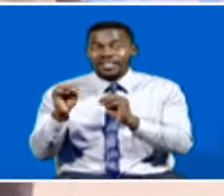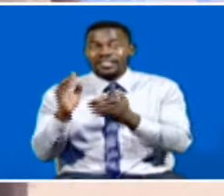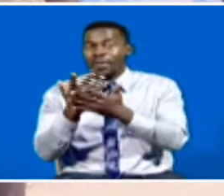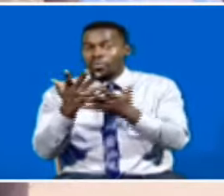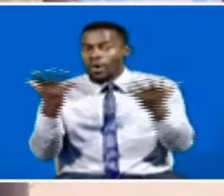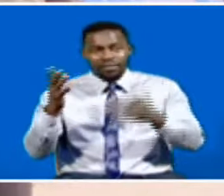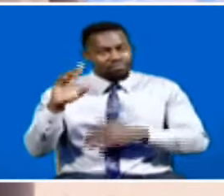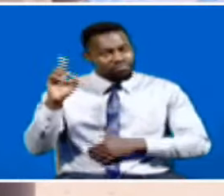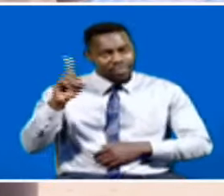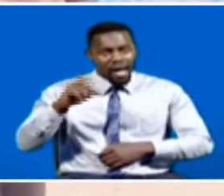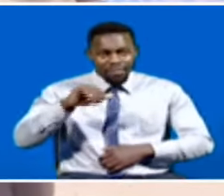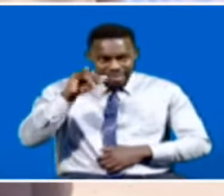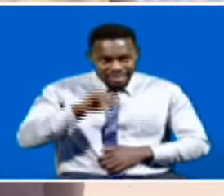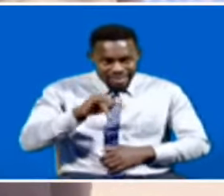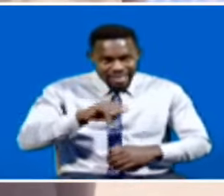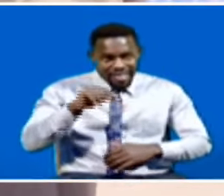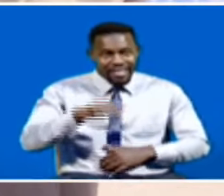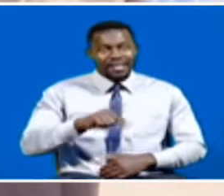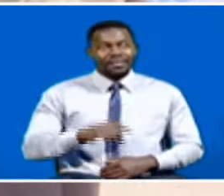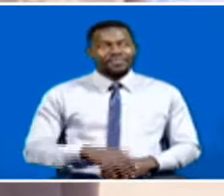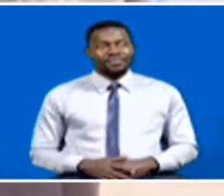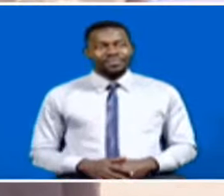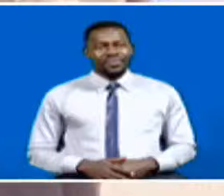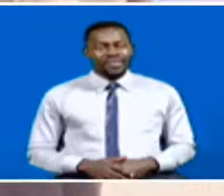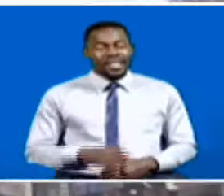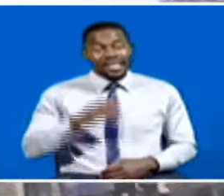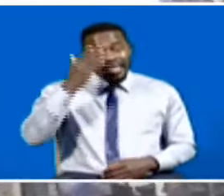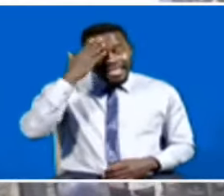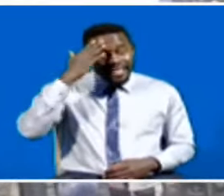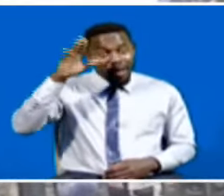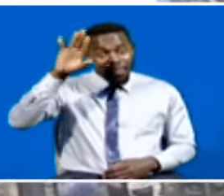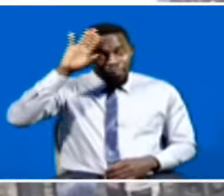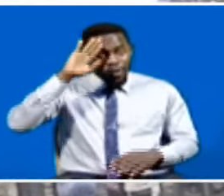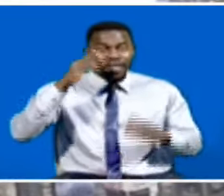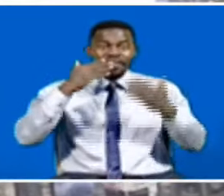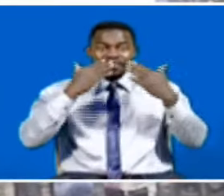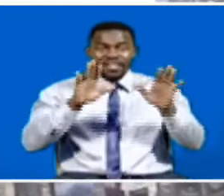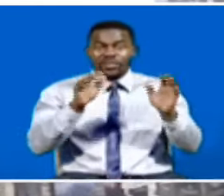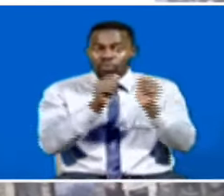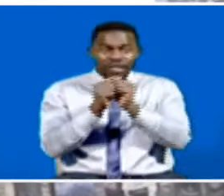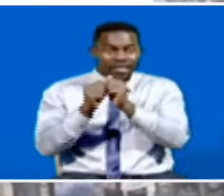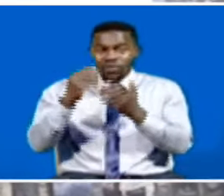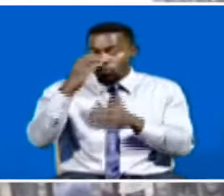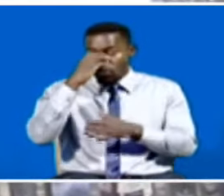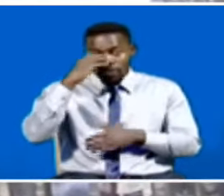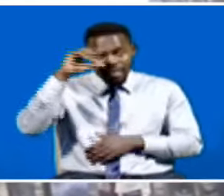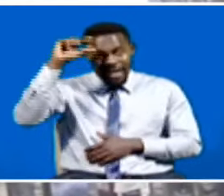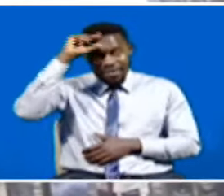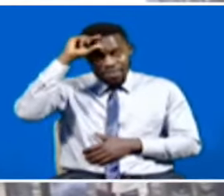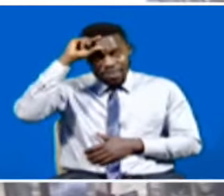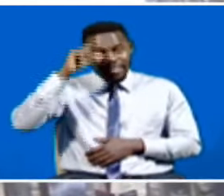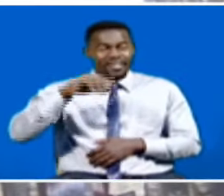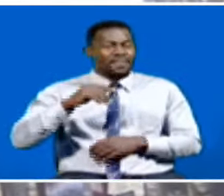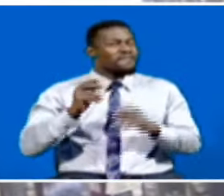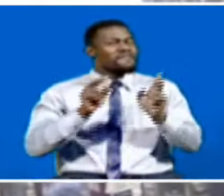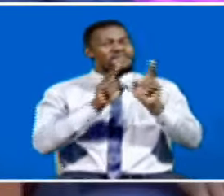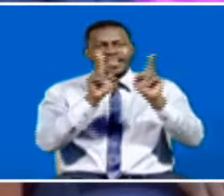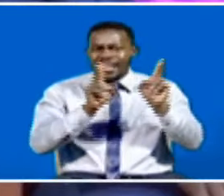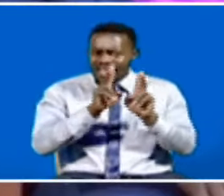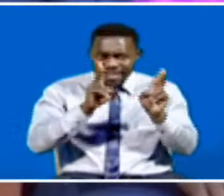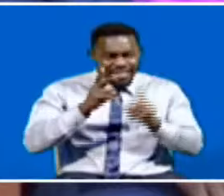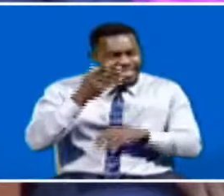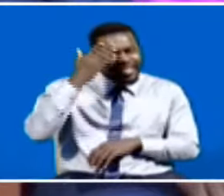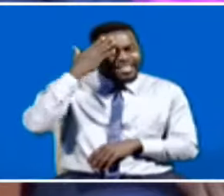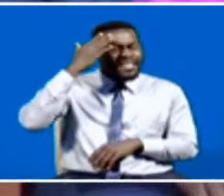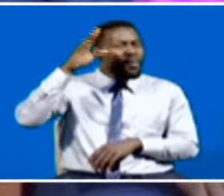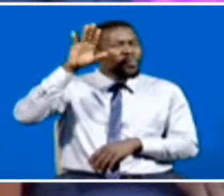here. Makubwa hayo. We are disappointed with the Kenya Kwanza government. Extremely disappointed. I